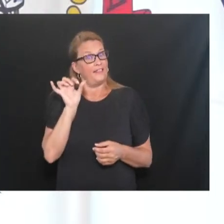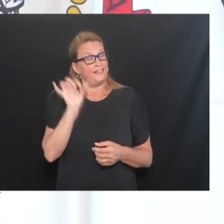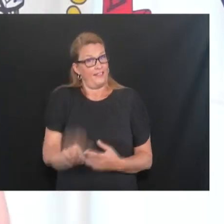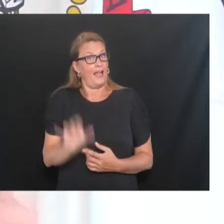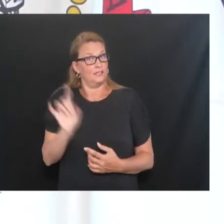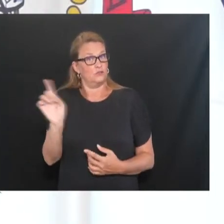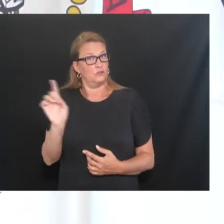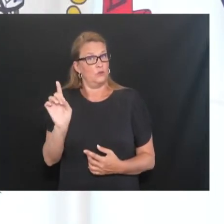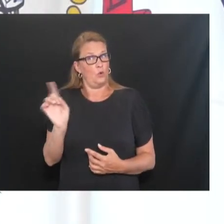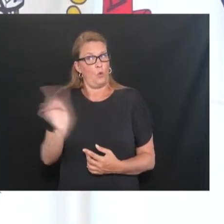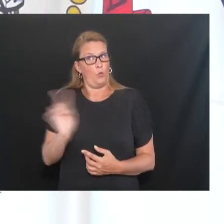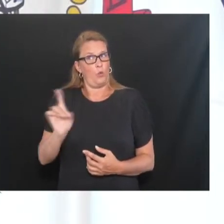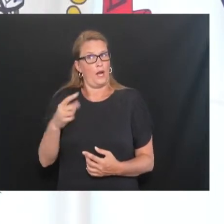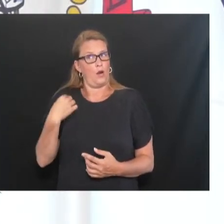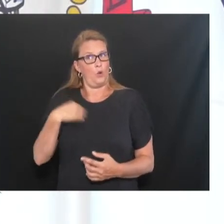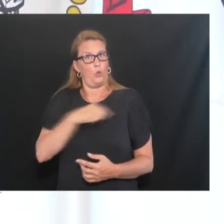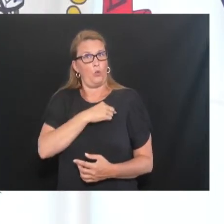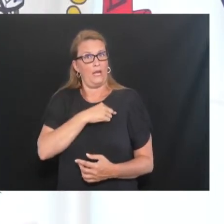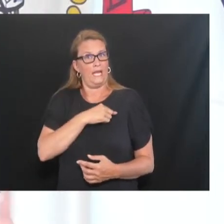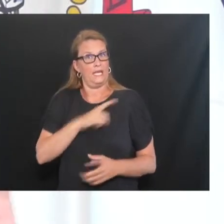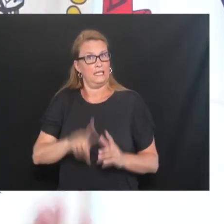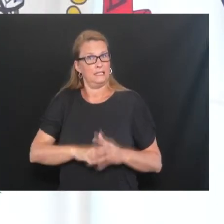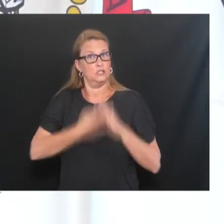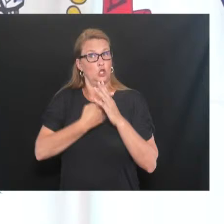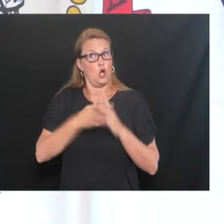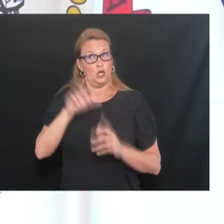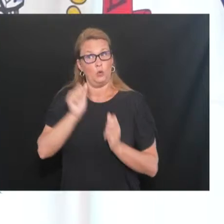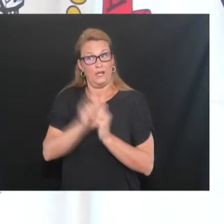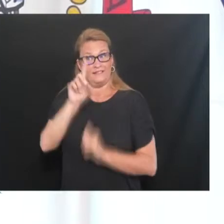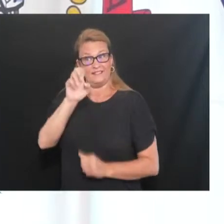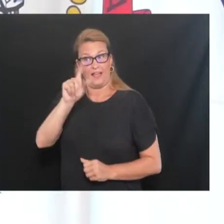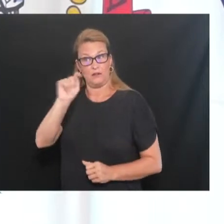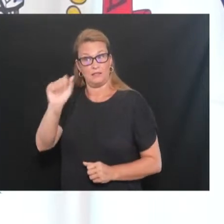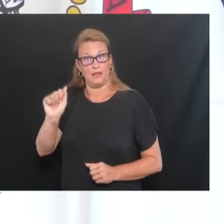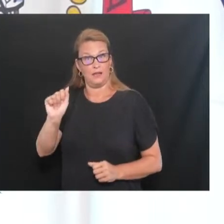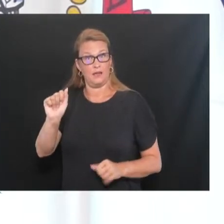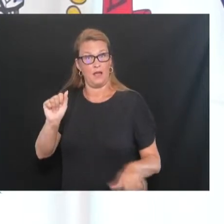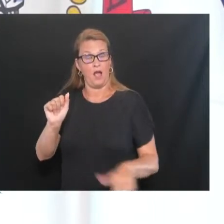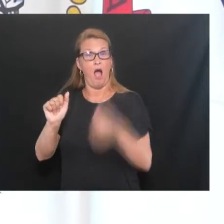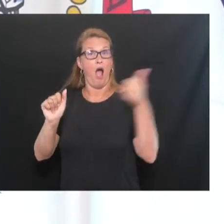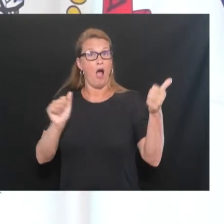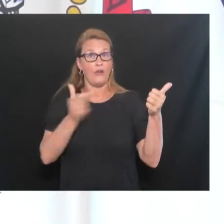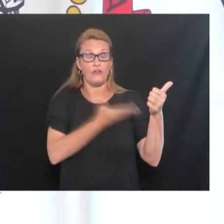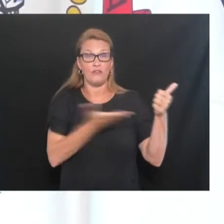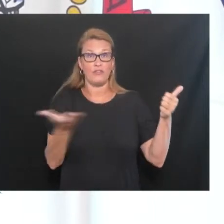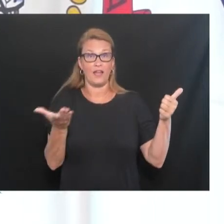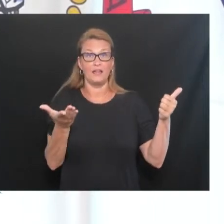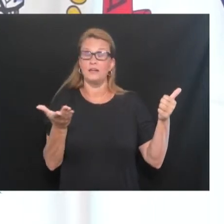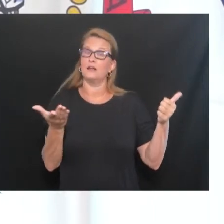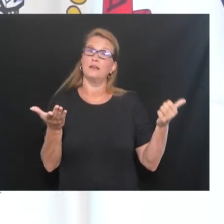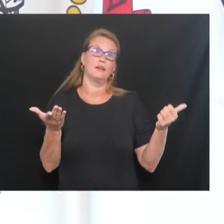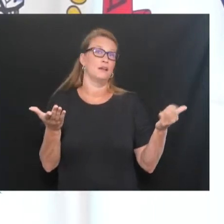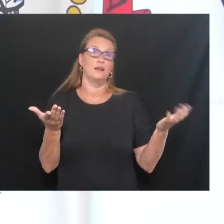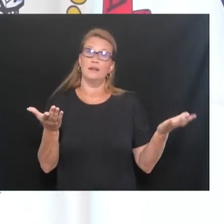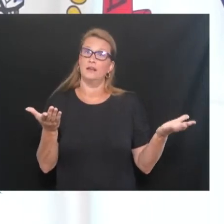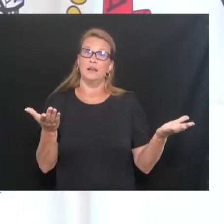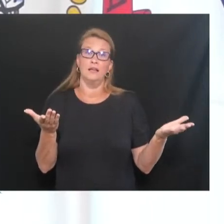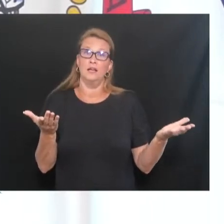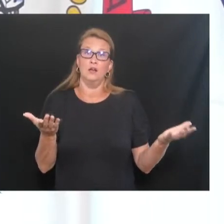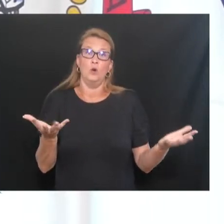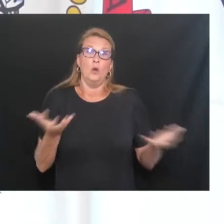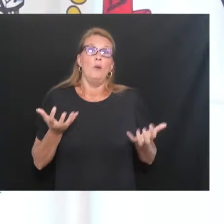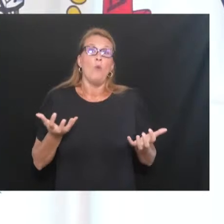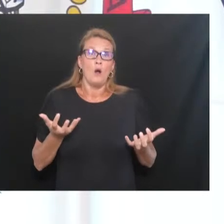we're concerned about the Delta variant. That's one thing. And on the other thing, Kenny, you know, we're saying basically